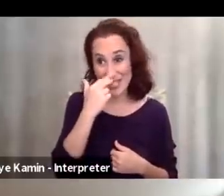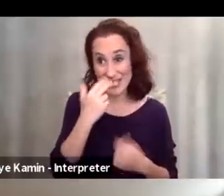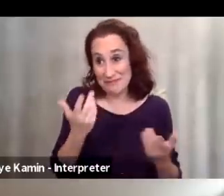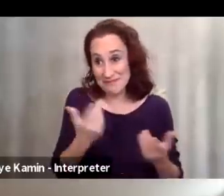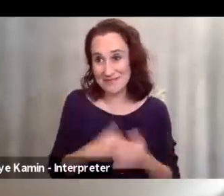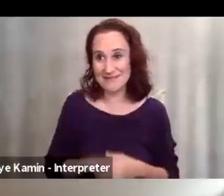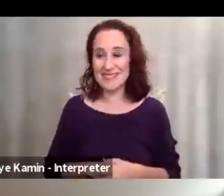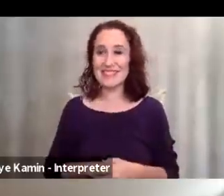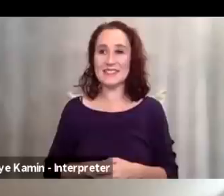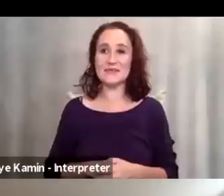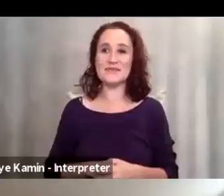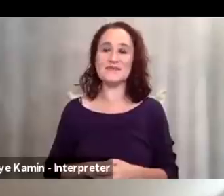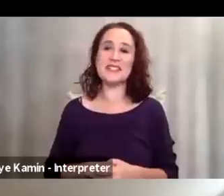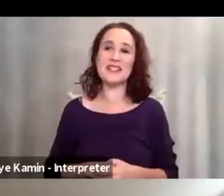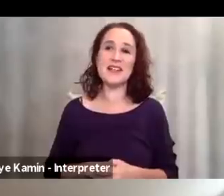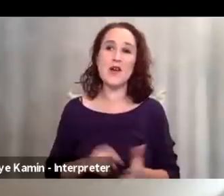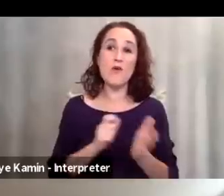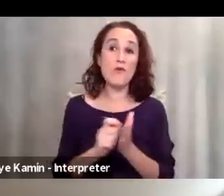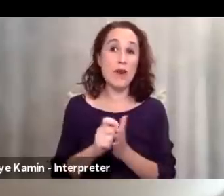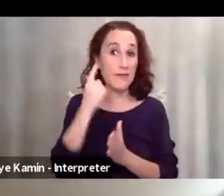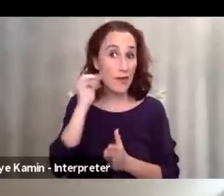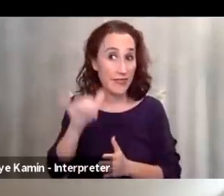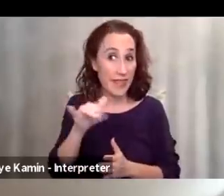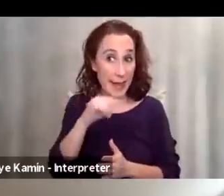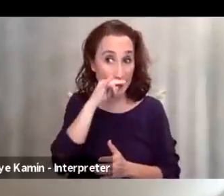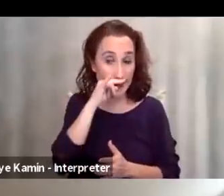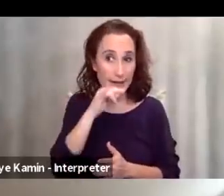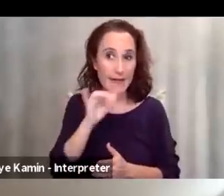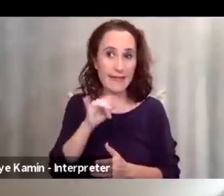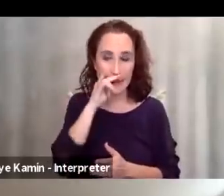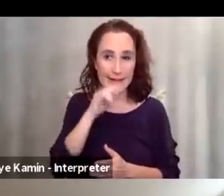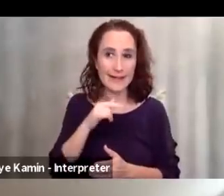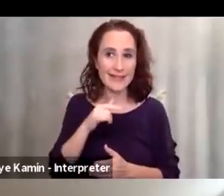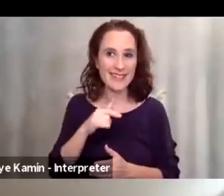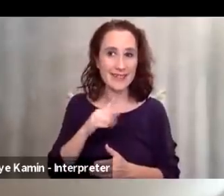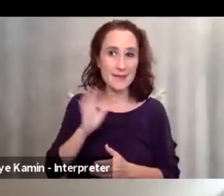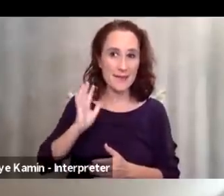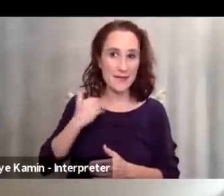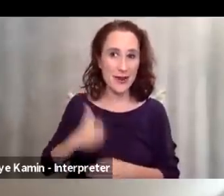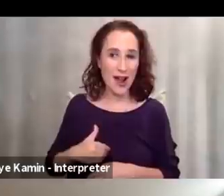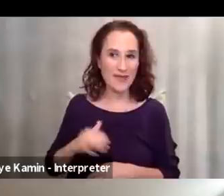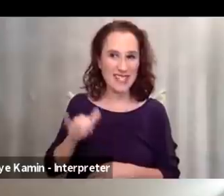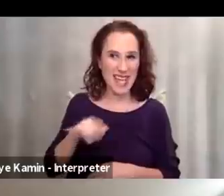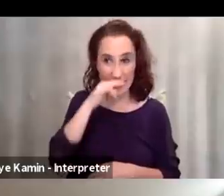And writing for that kid, writing for the kid I used to be, is really why I do it.